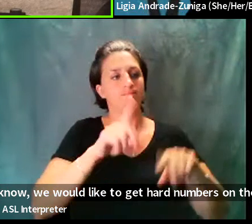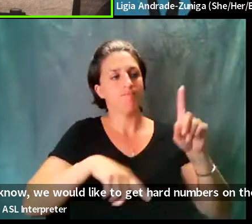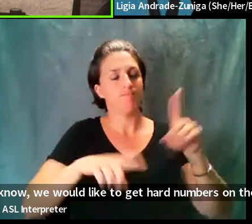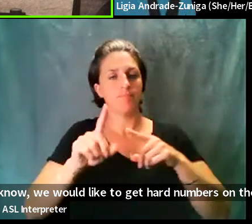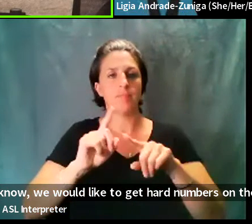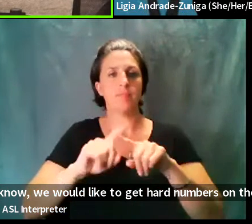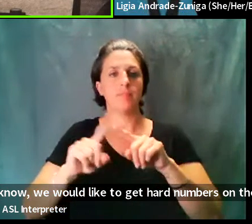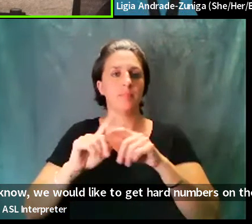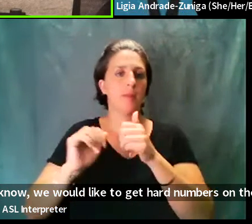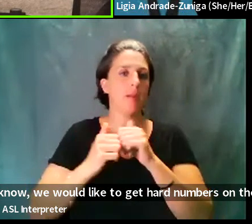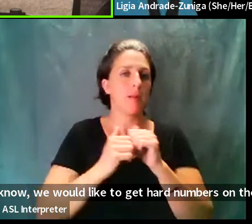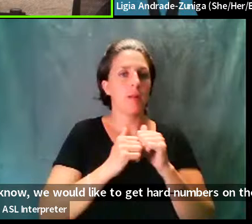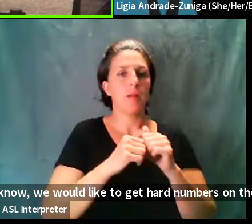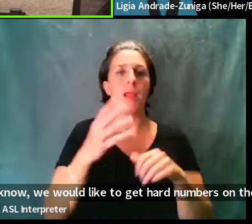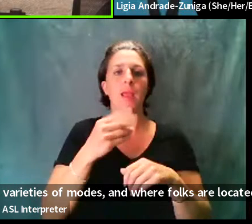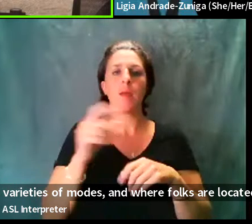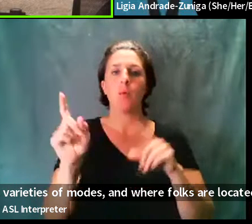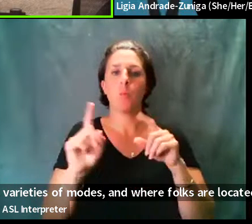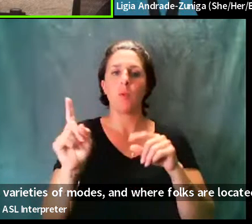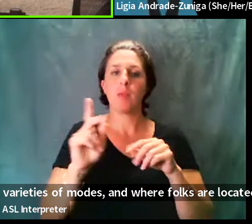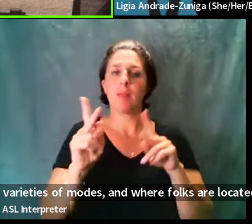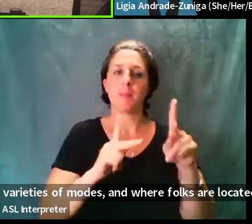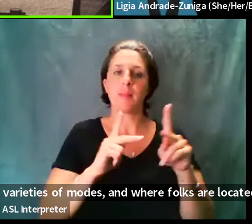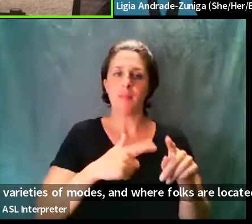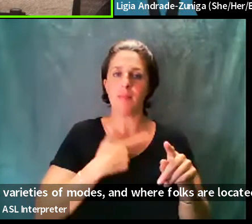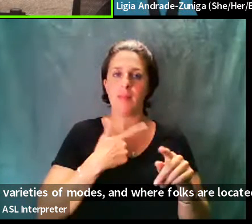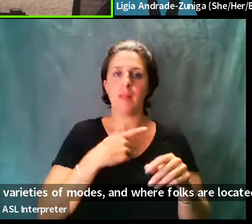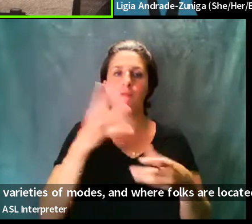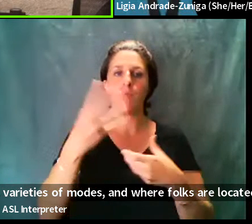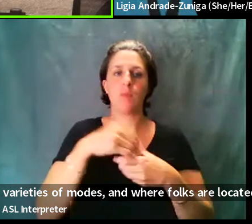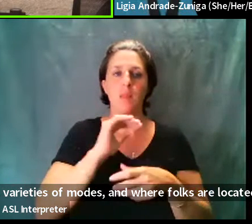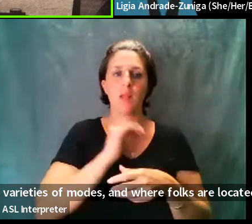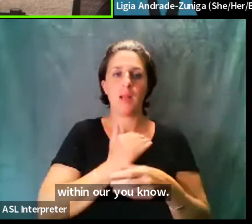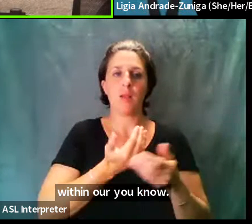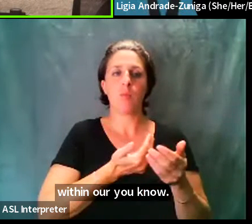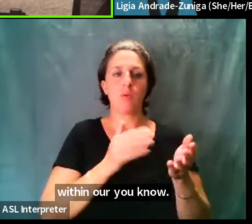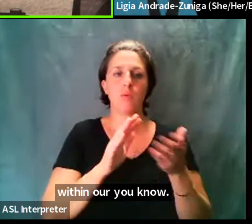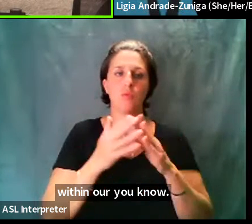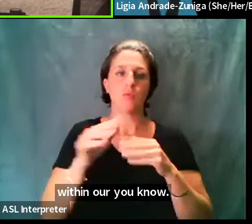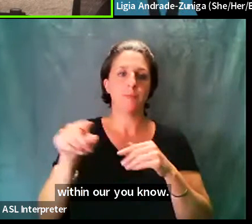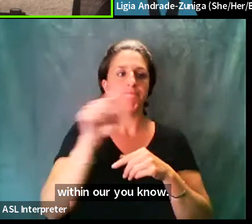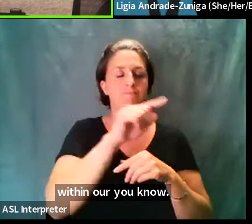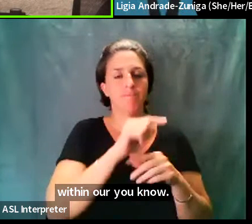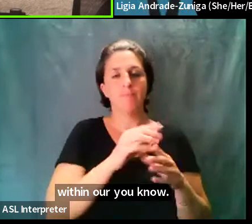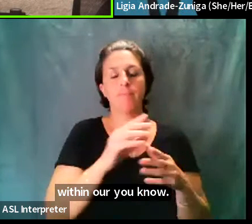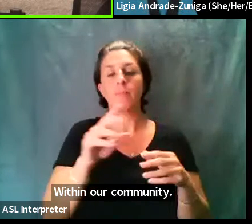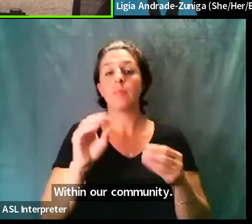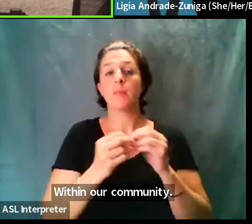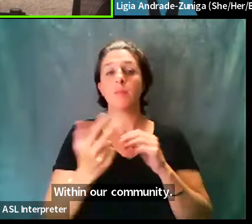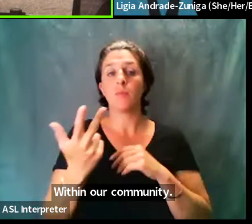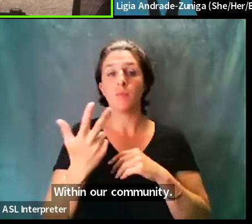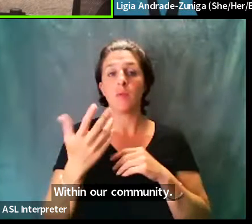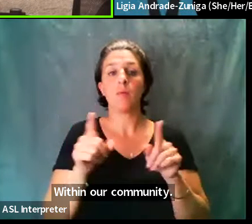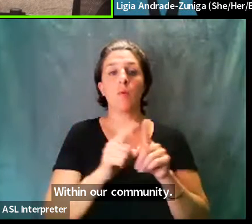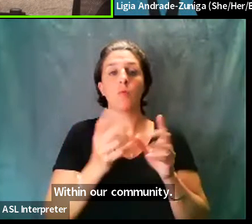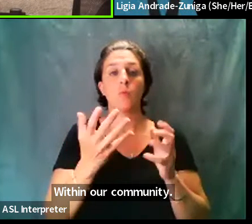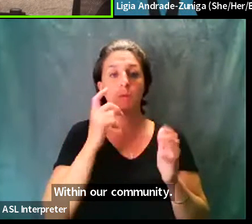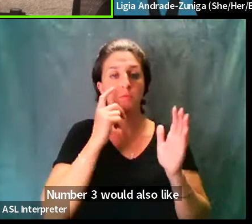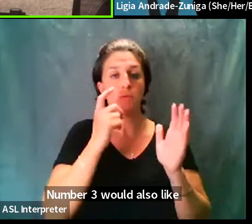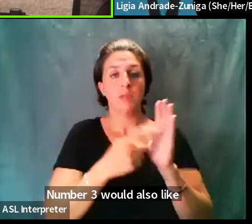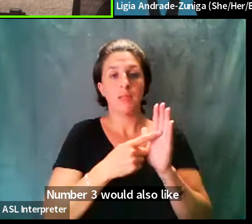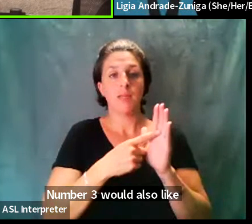folks are located within our, within our community. Number three, would also like to recognize and give some